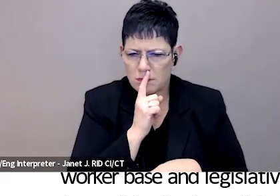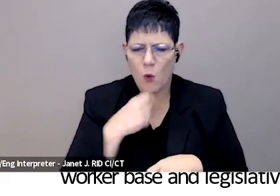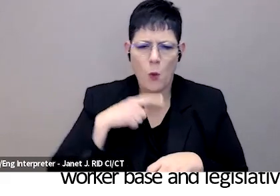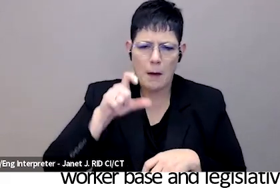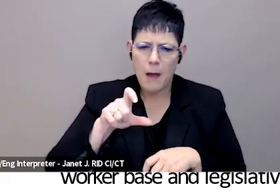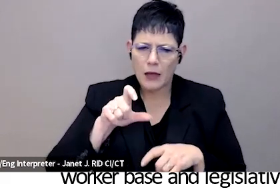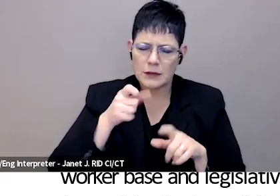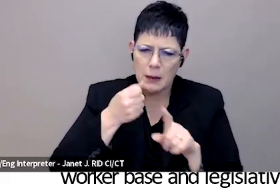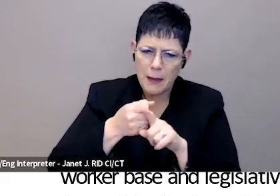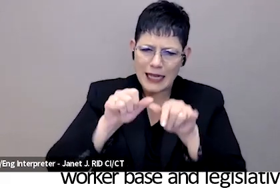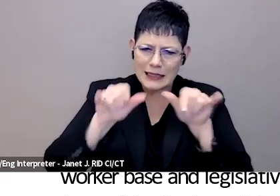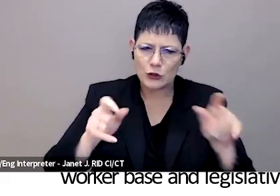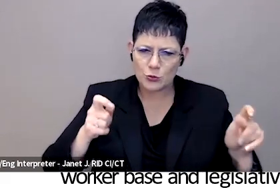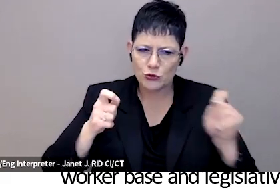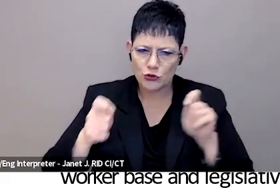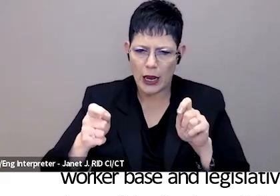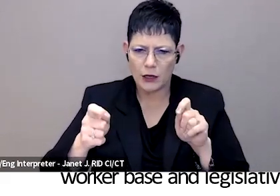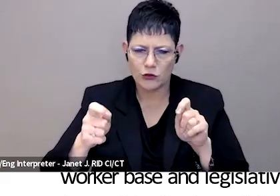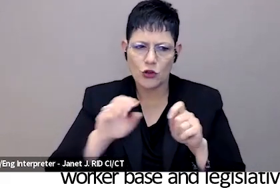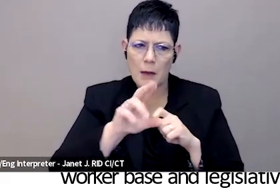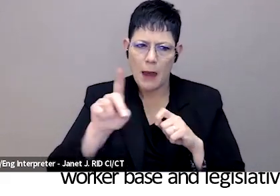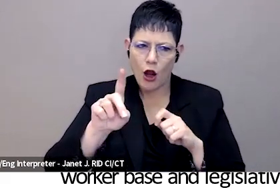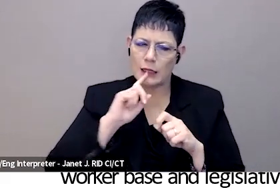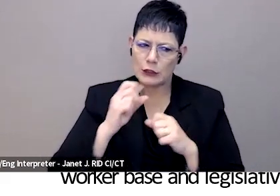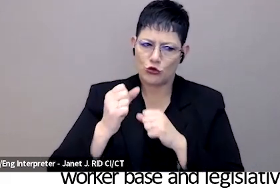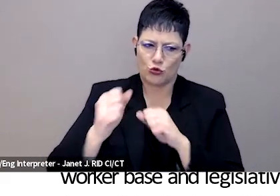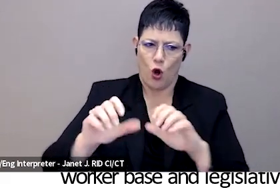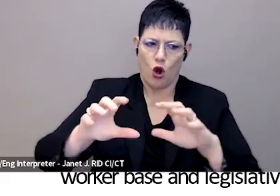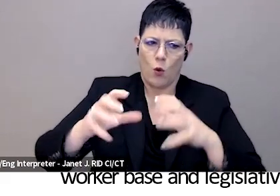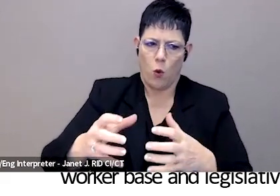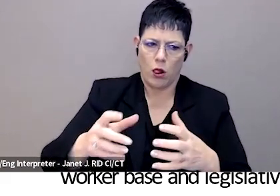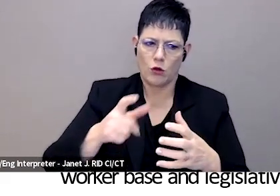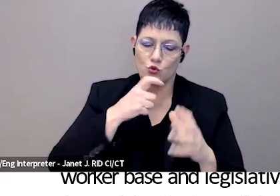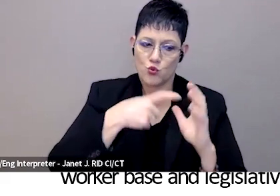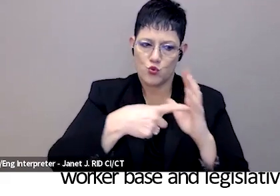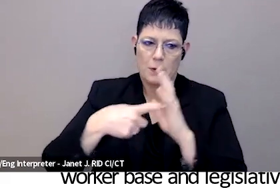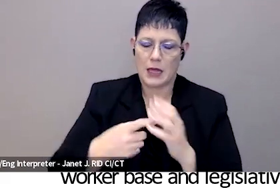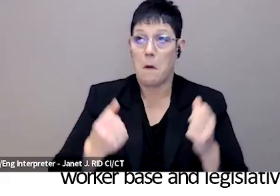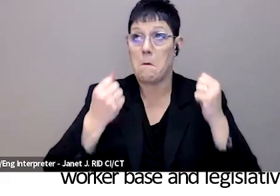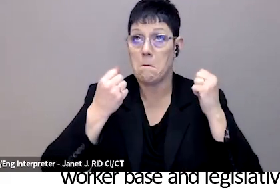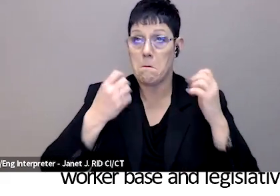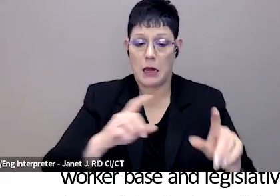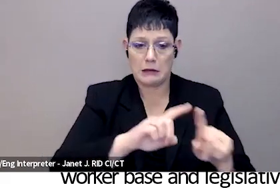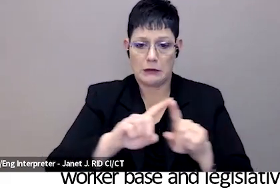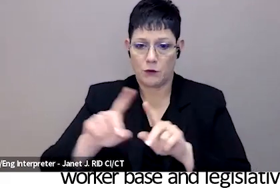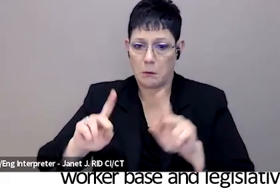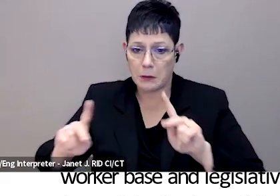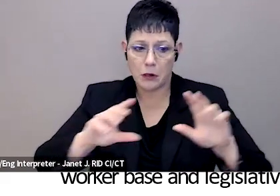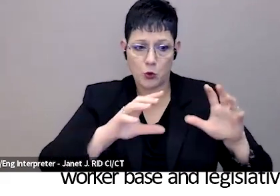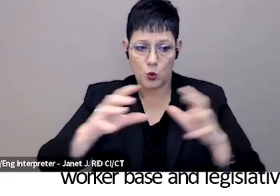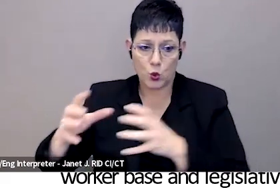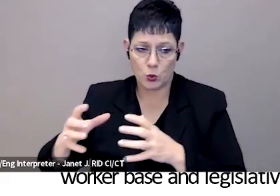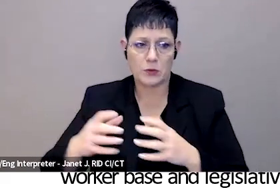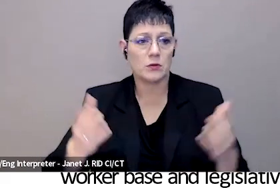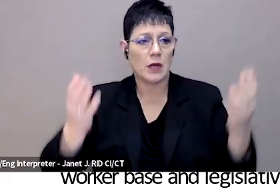very powerful Caring Across Maryland coalition that represents multiple stakeholders supporting these initiatives.